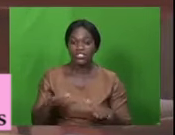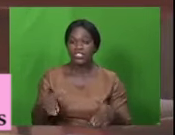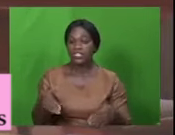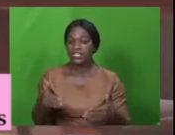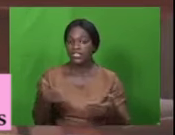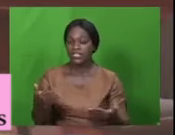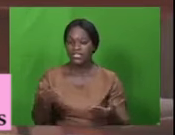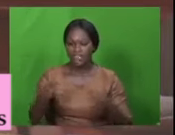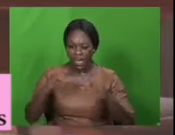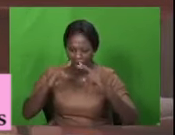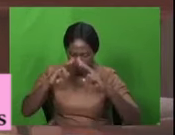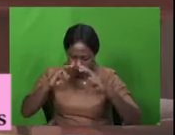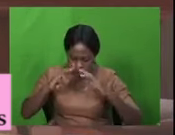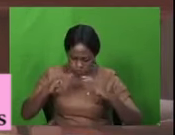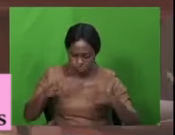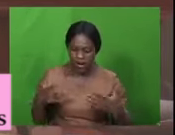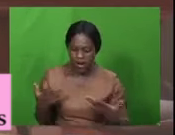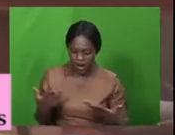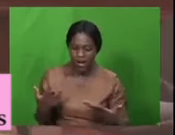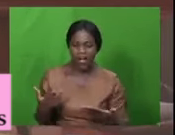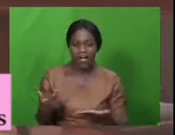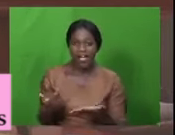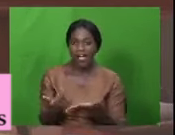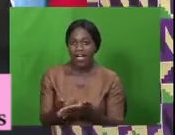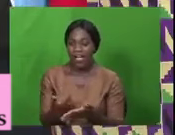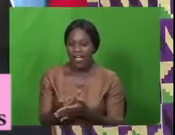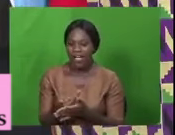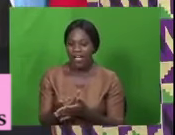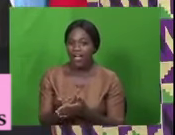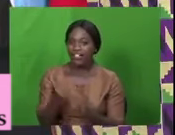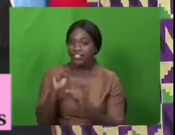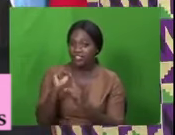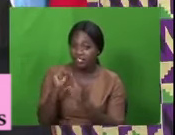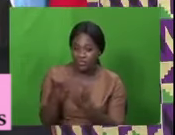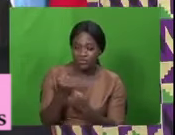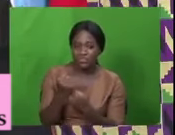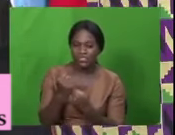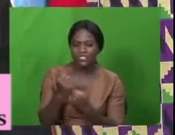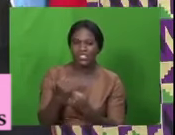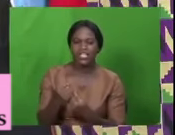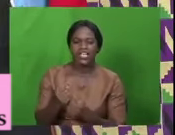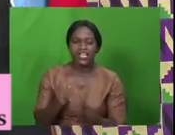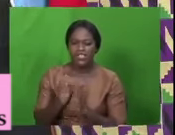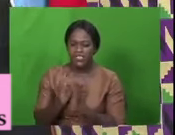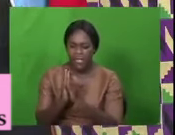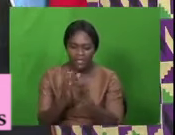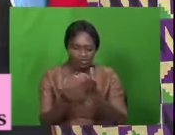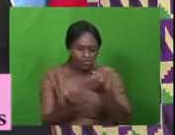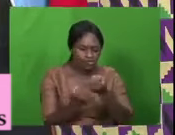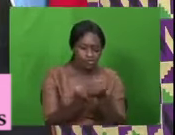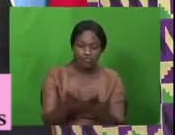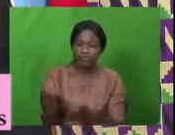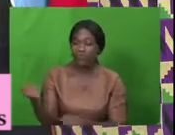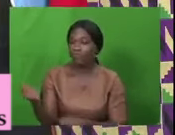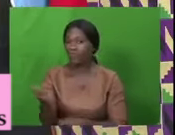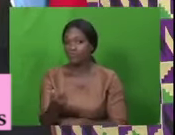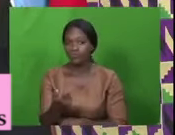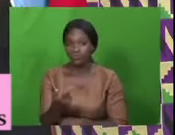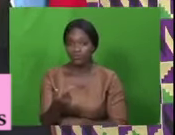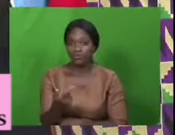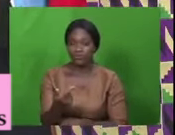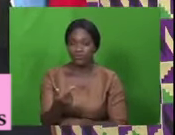assessment of our country's situation and seek the support of all in addressing it with hope